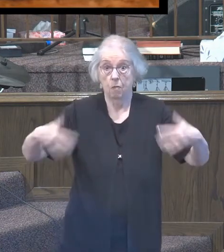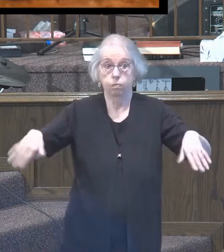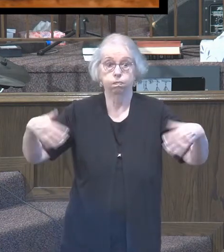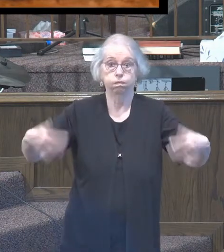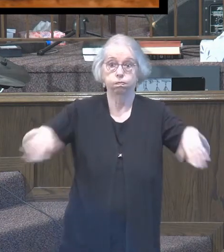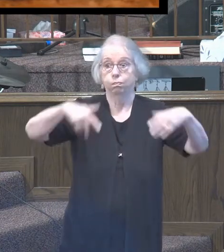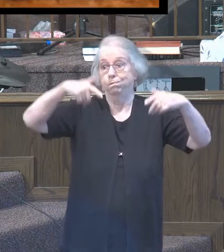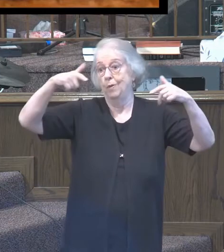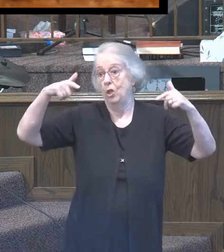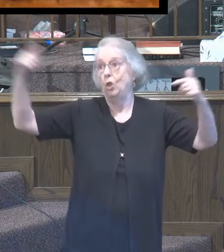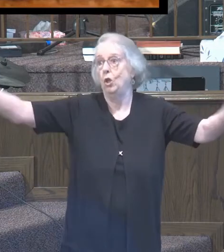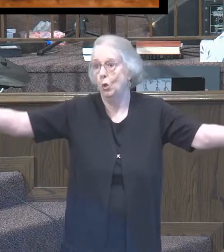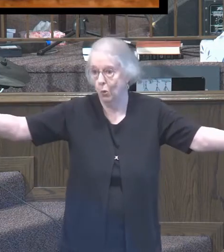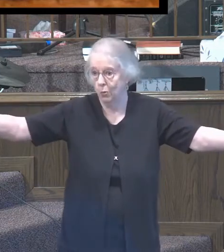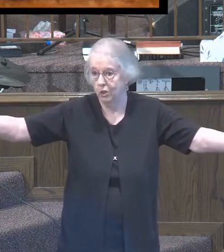Words simply,